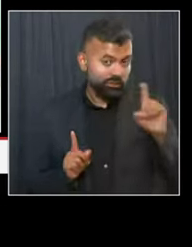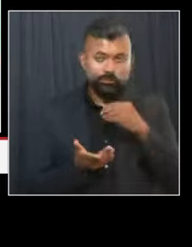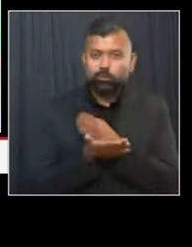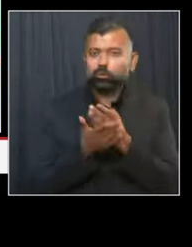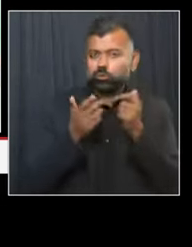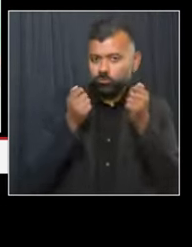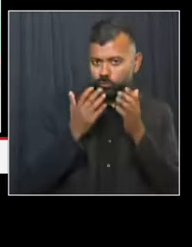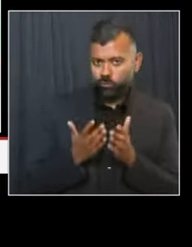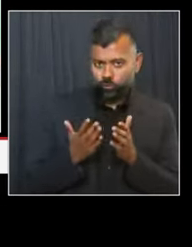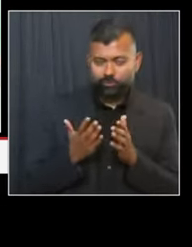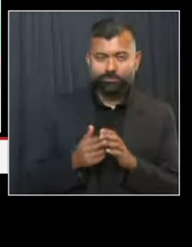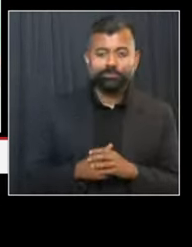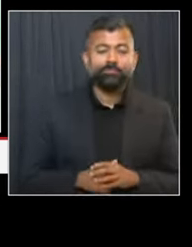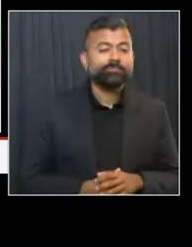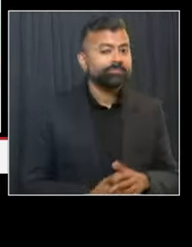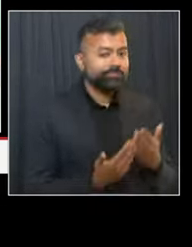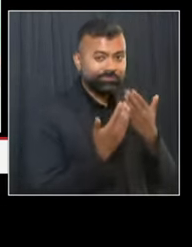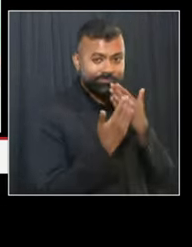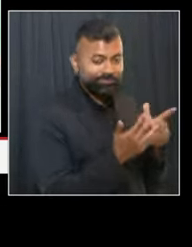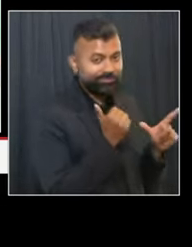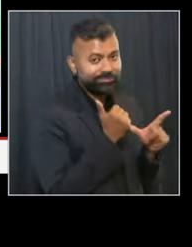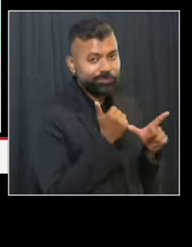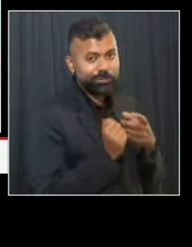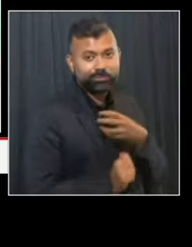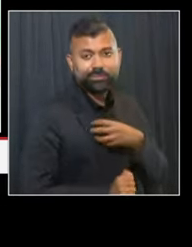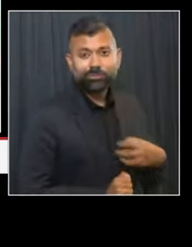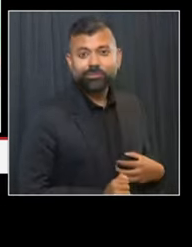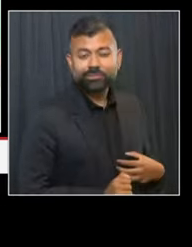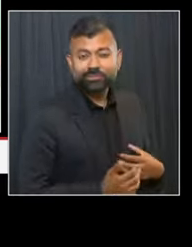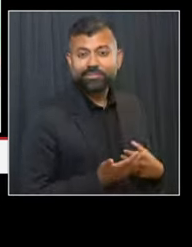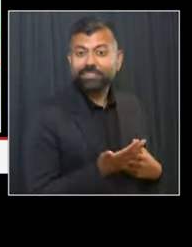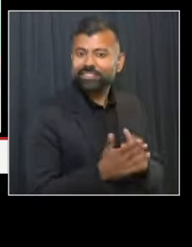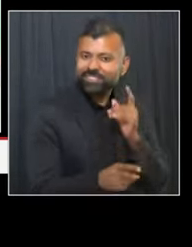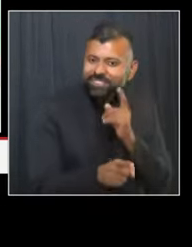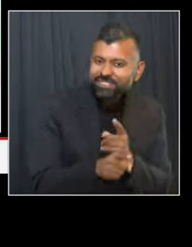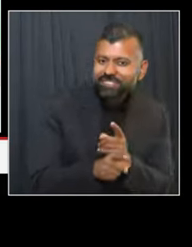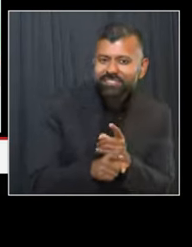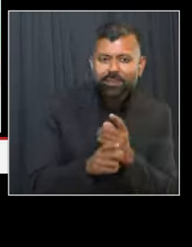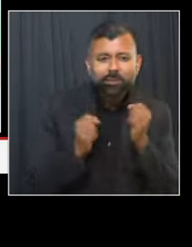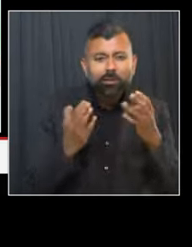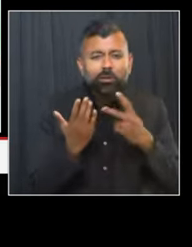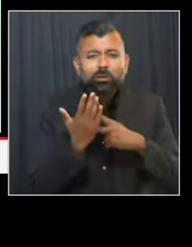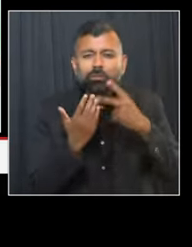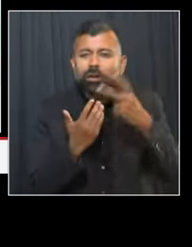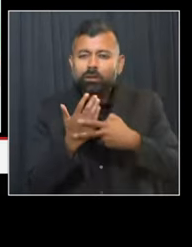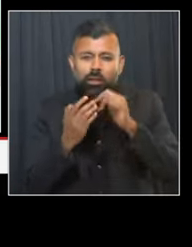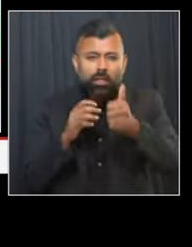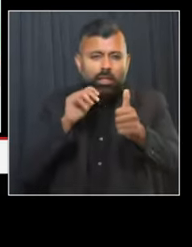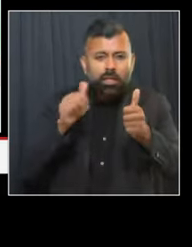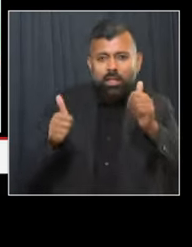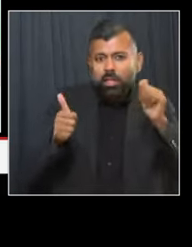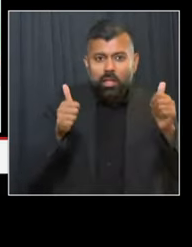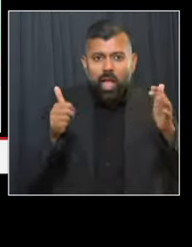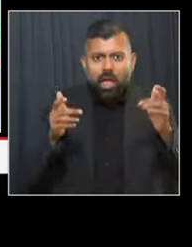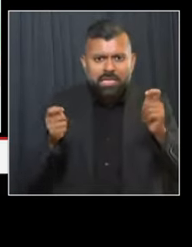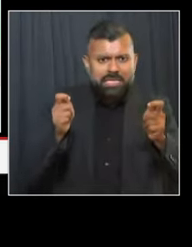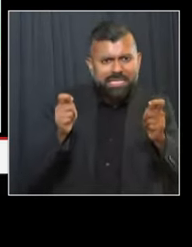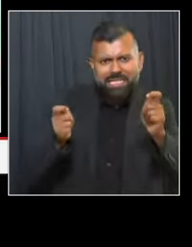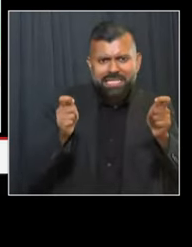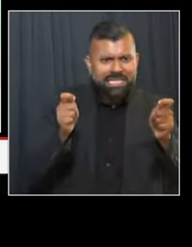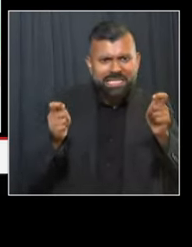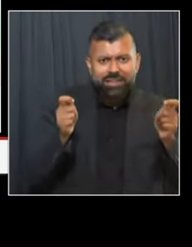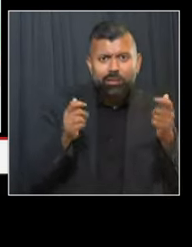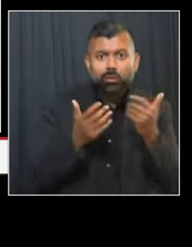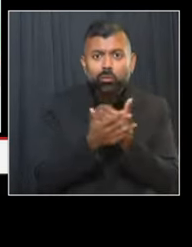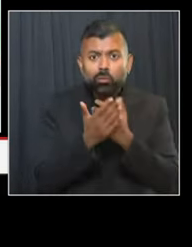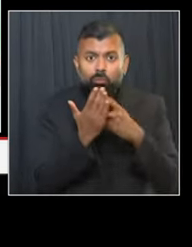to right-size some programs and we did have to stop some programs that hadn't started. So one area that we had to pull back on in order to be able to afford